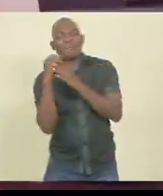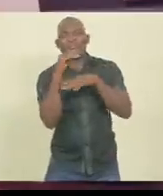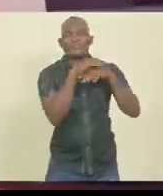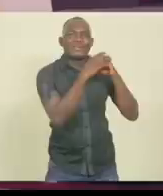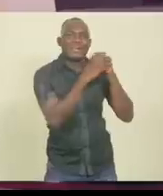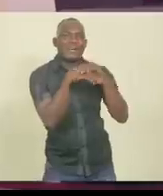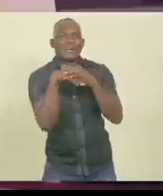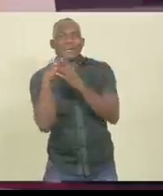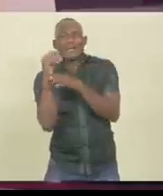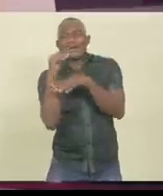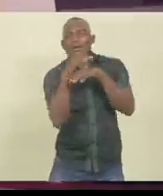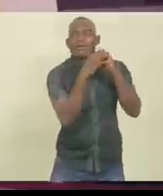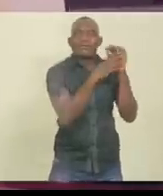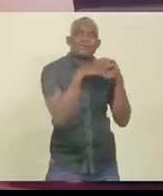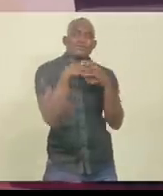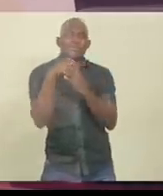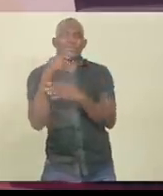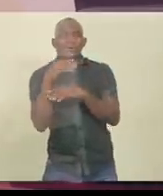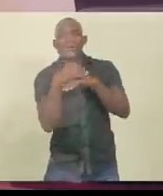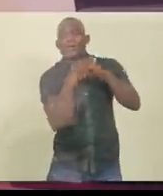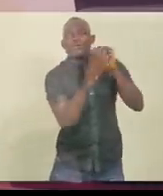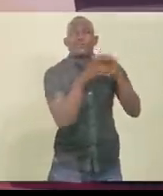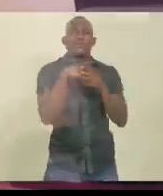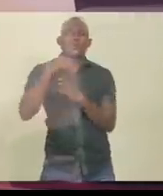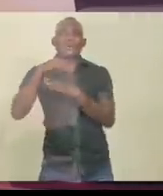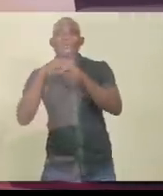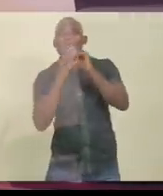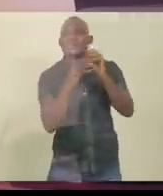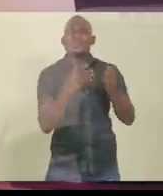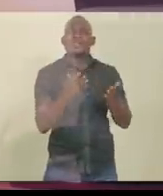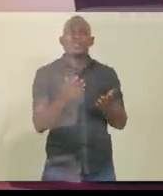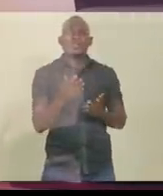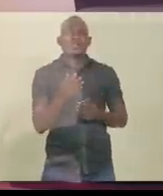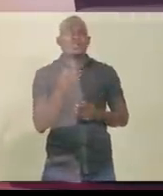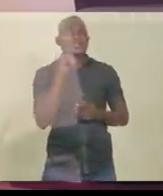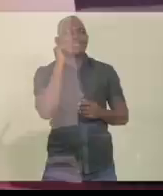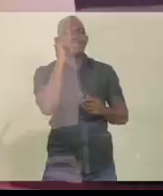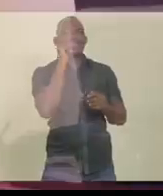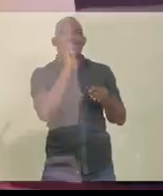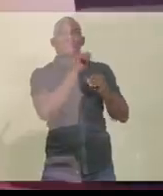You're supposed to care for me.